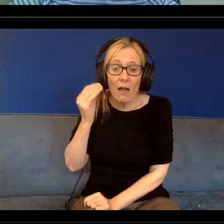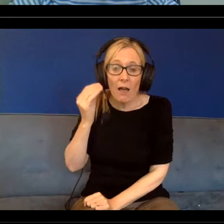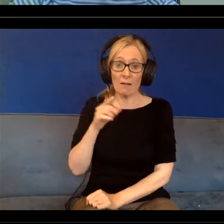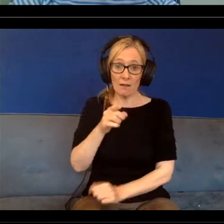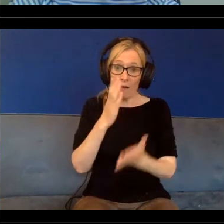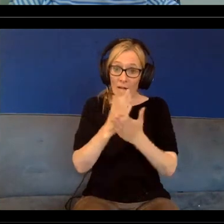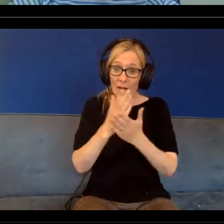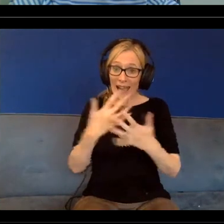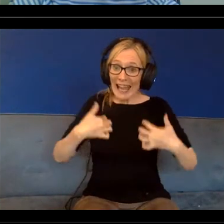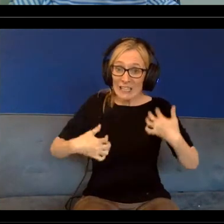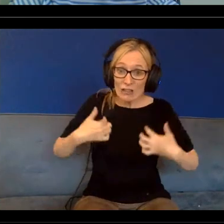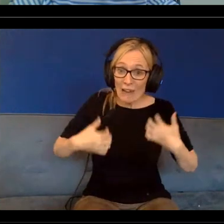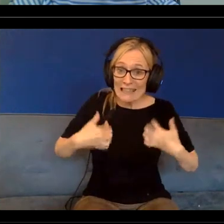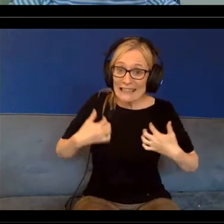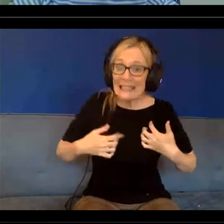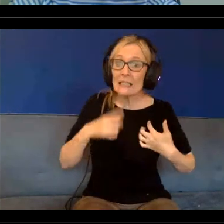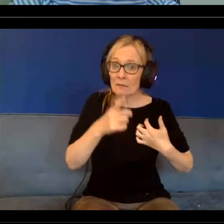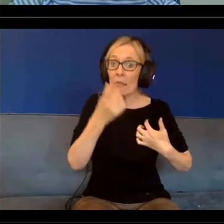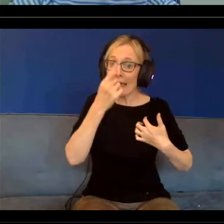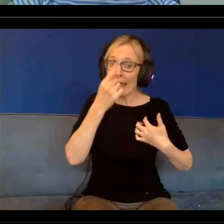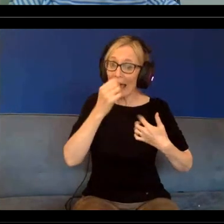career out of it.